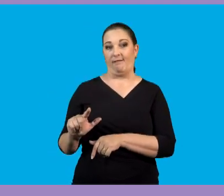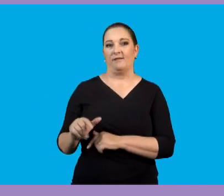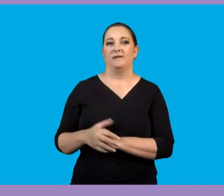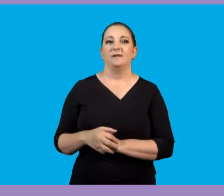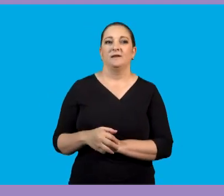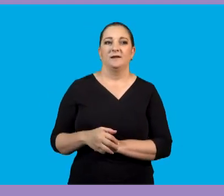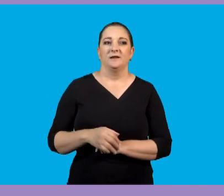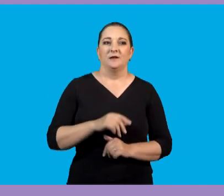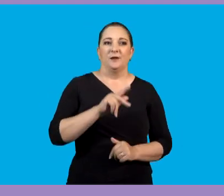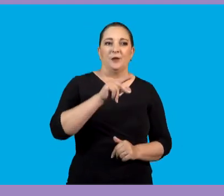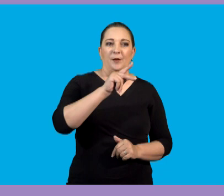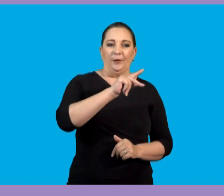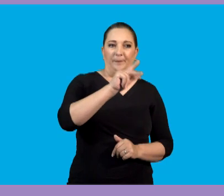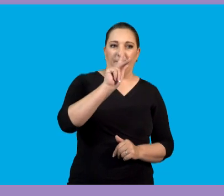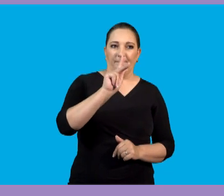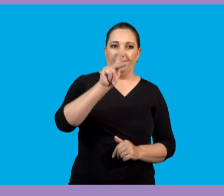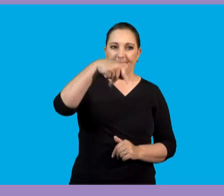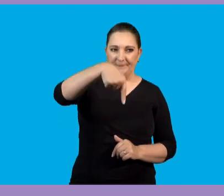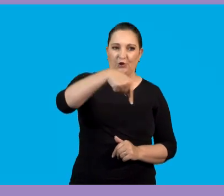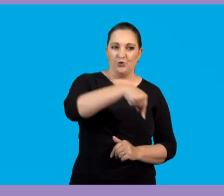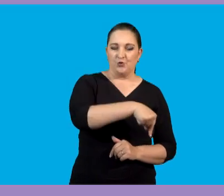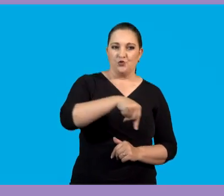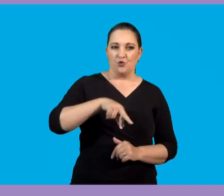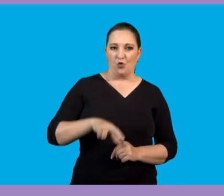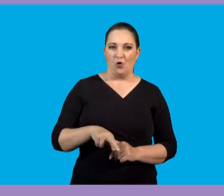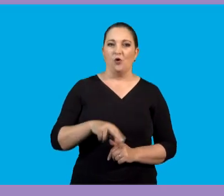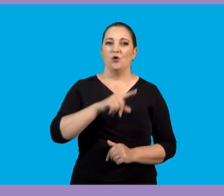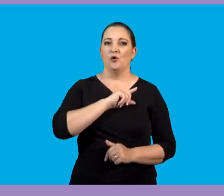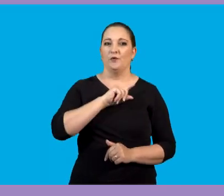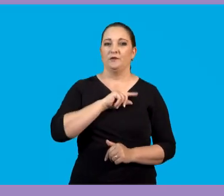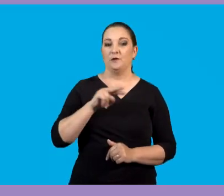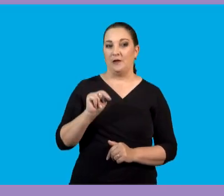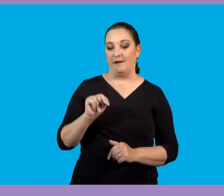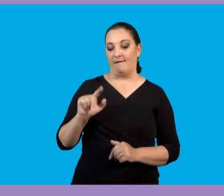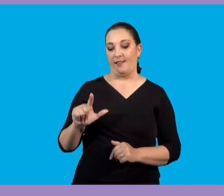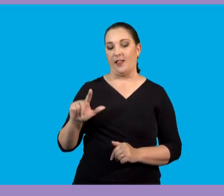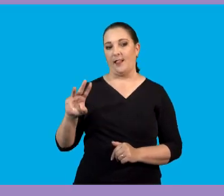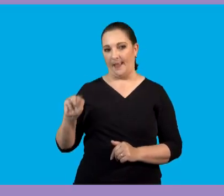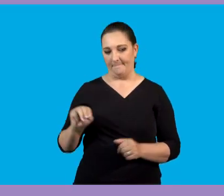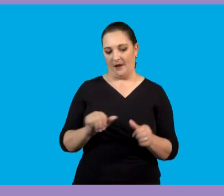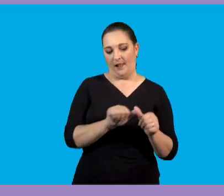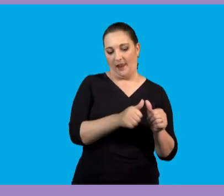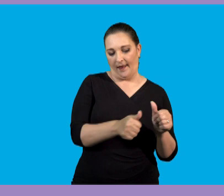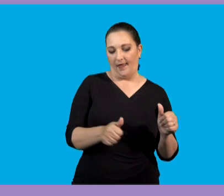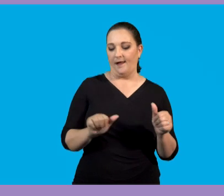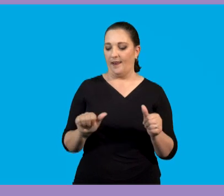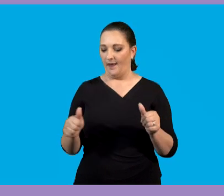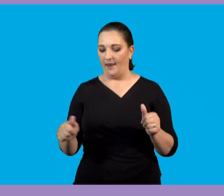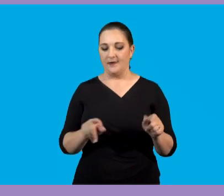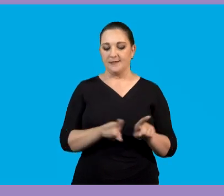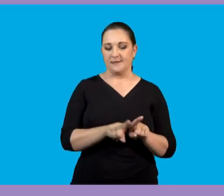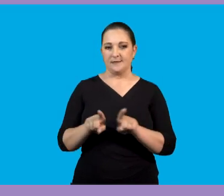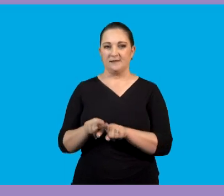so PQR, so that would be NL and M. So it means that those two